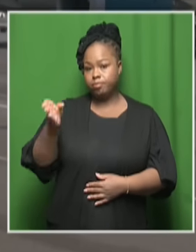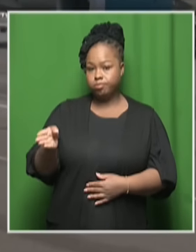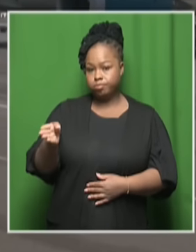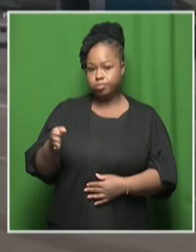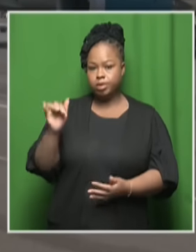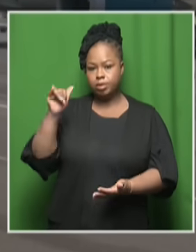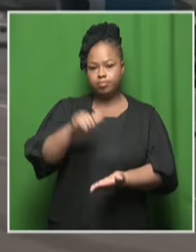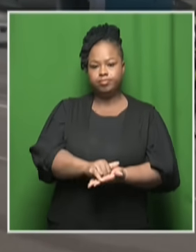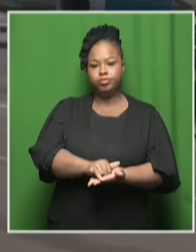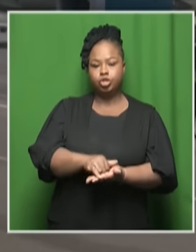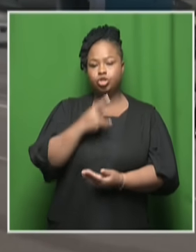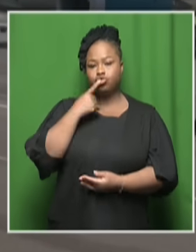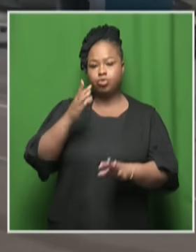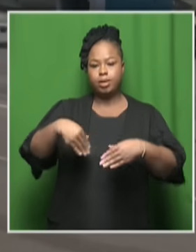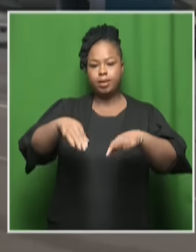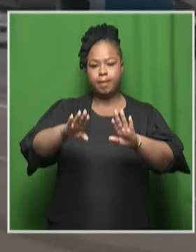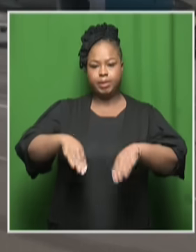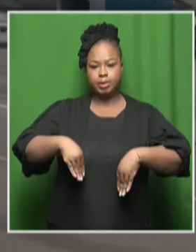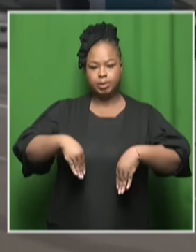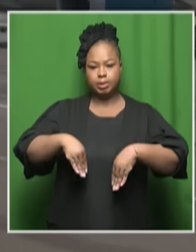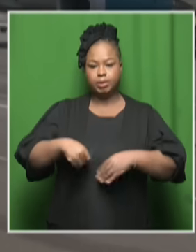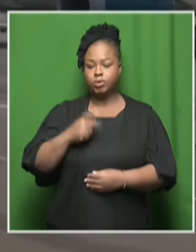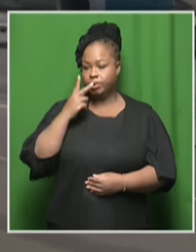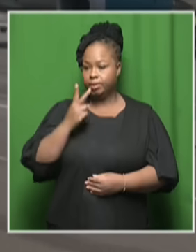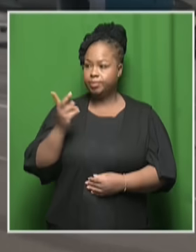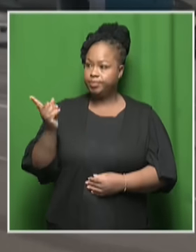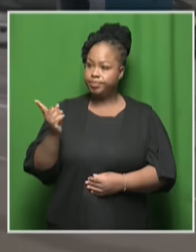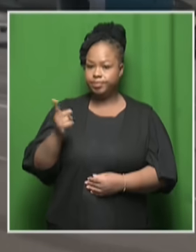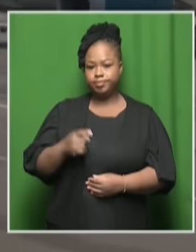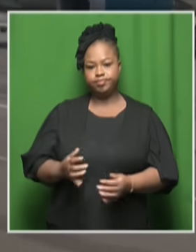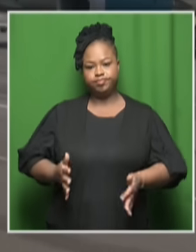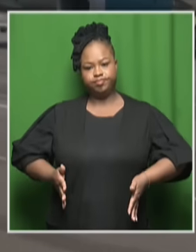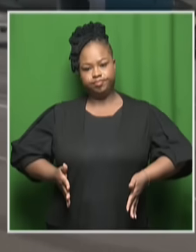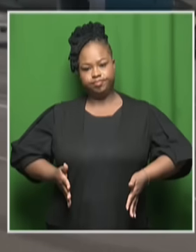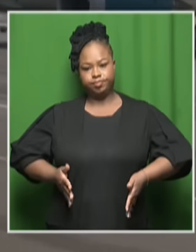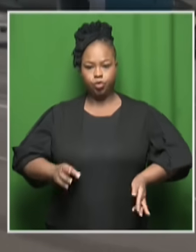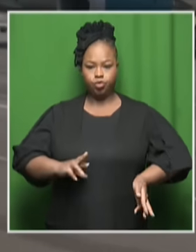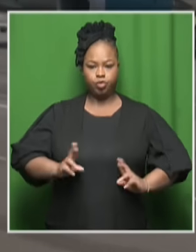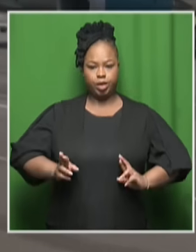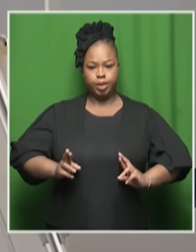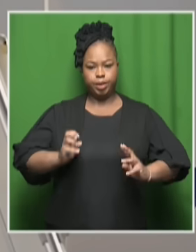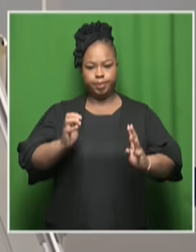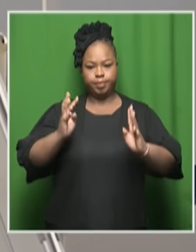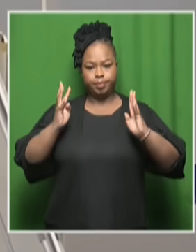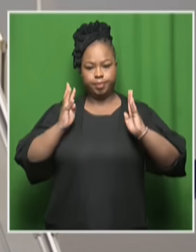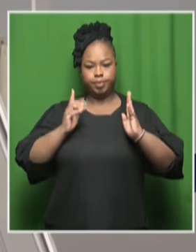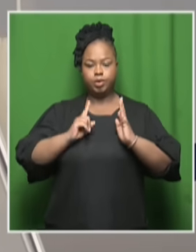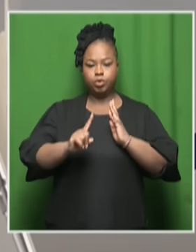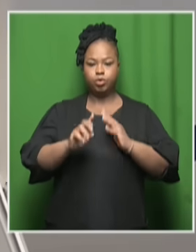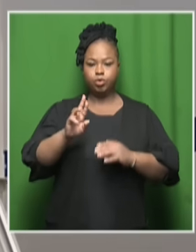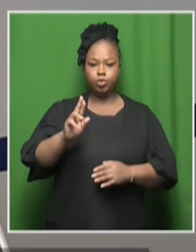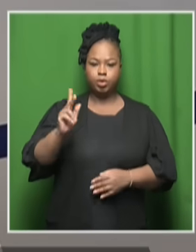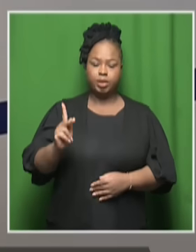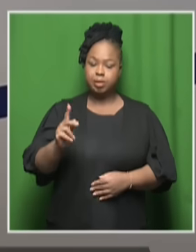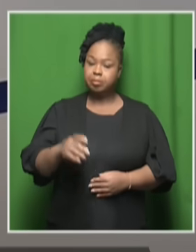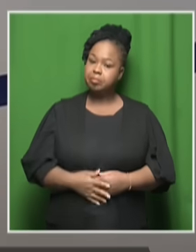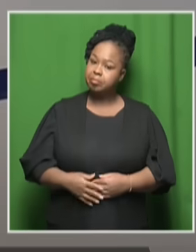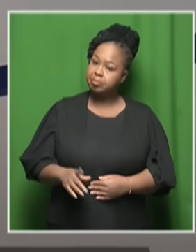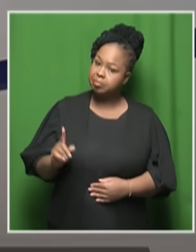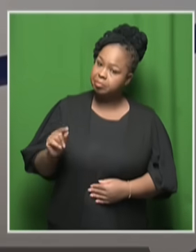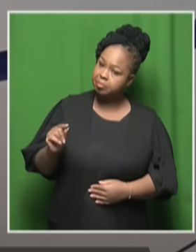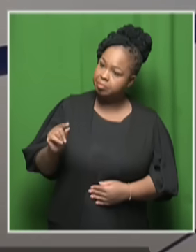Africa, and the red carpet has been rolled out. We can see that everybody's standing by to welcome that UK Prime Minister. So quite